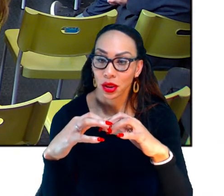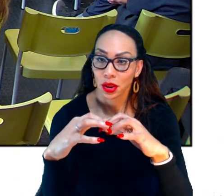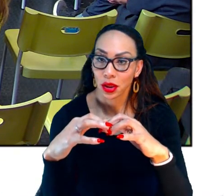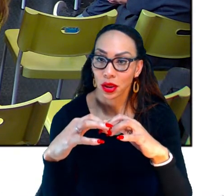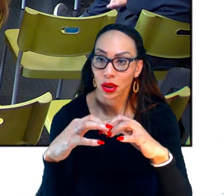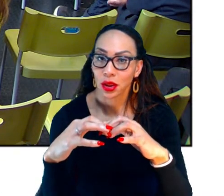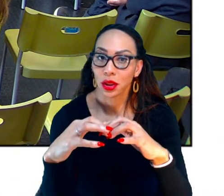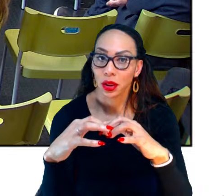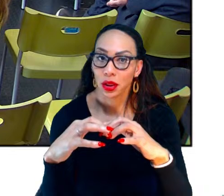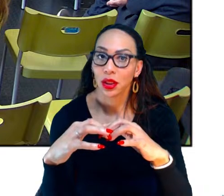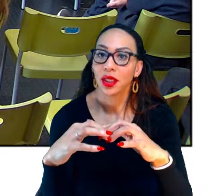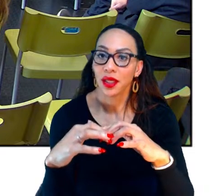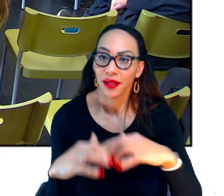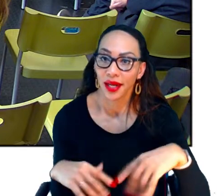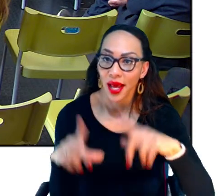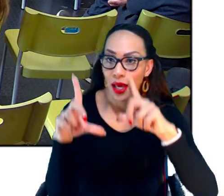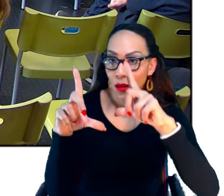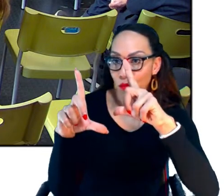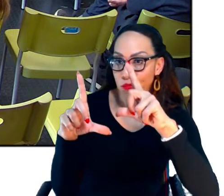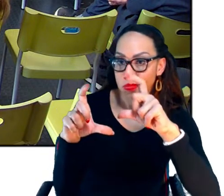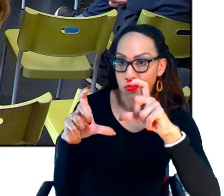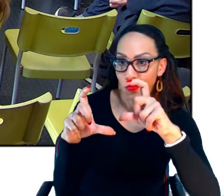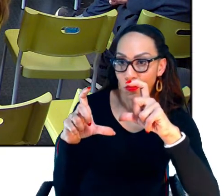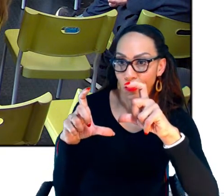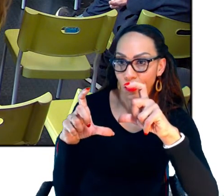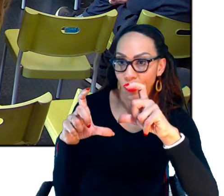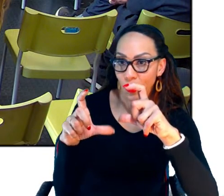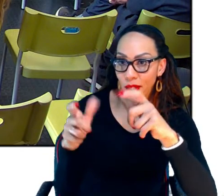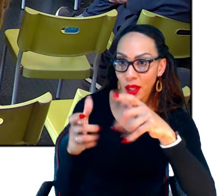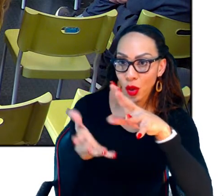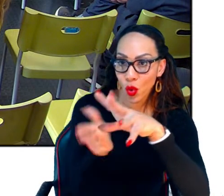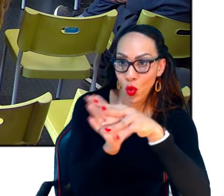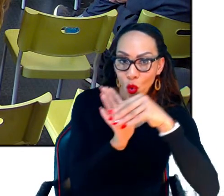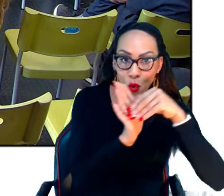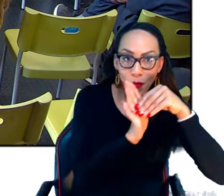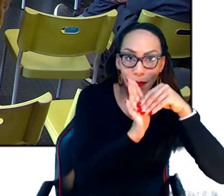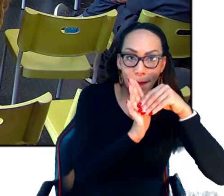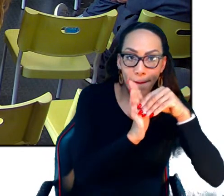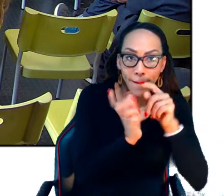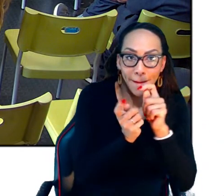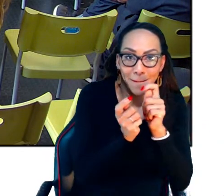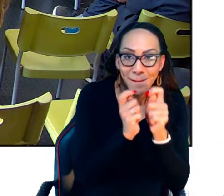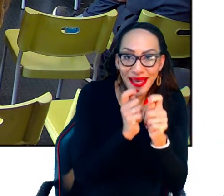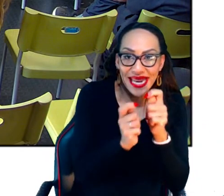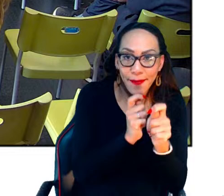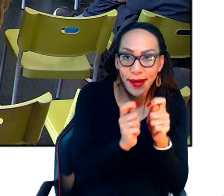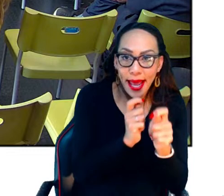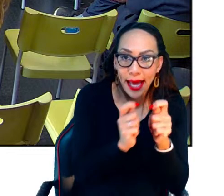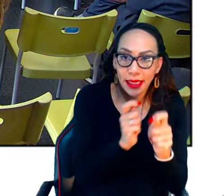manipulated digitally, and then the other one,